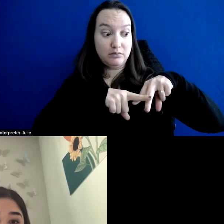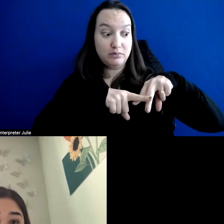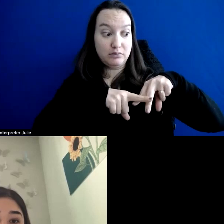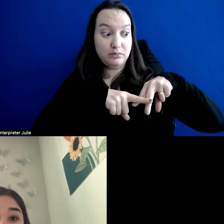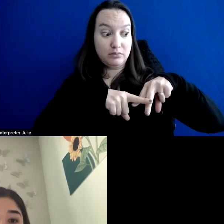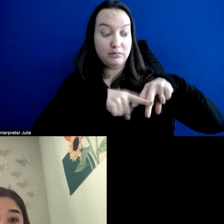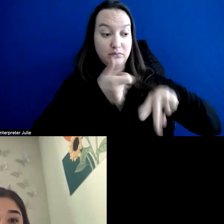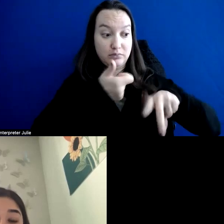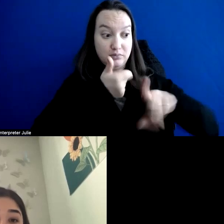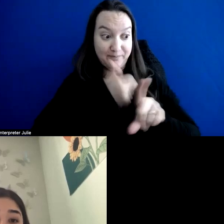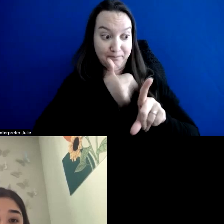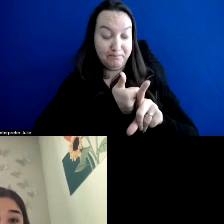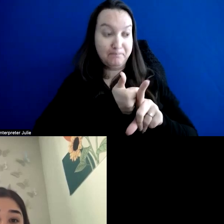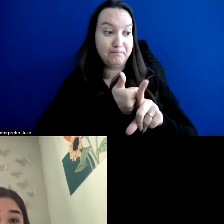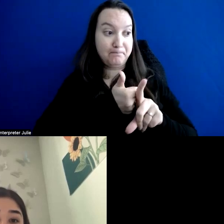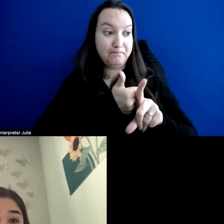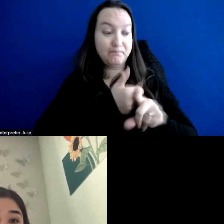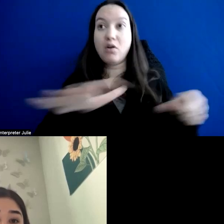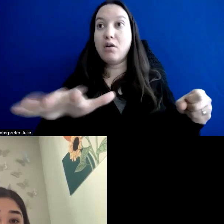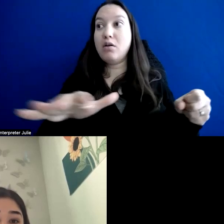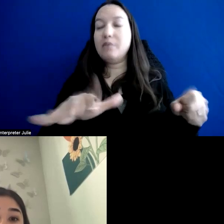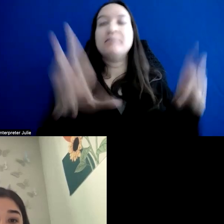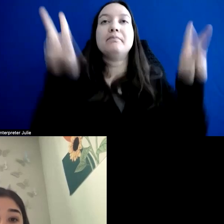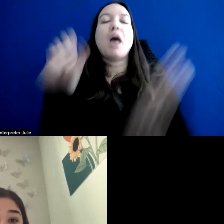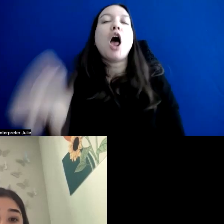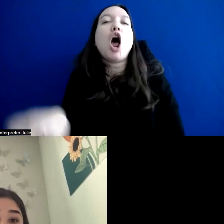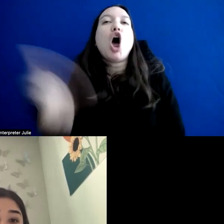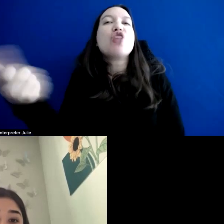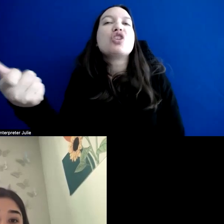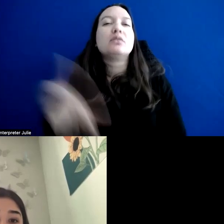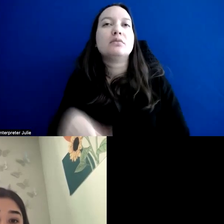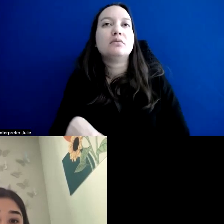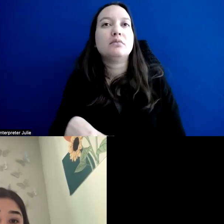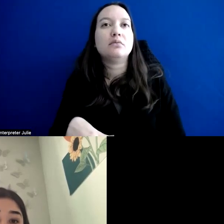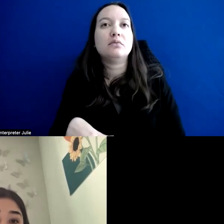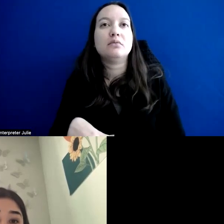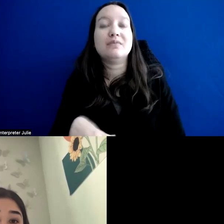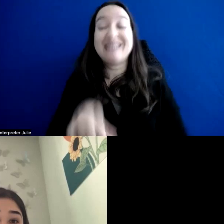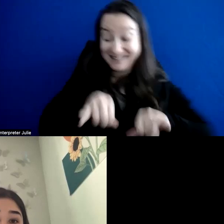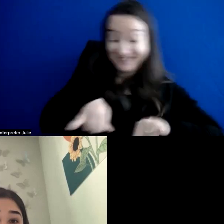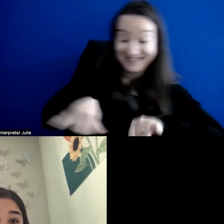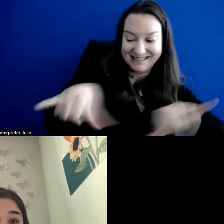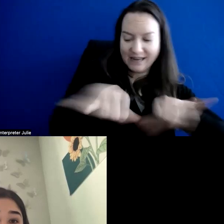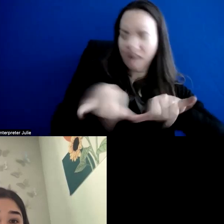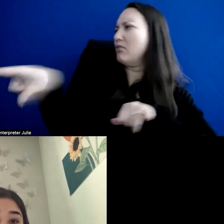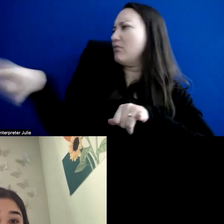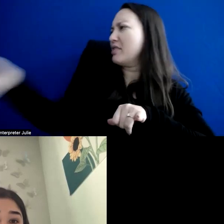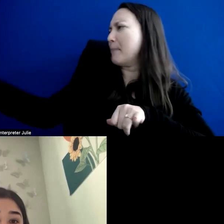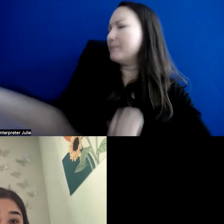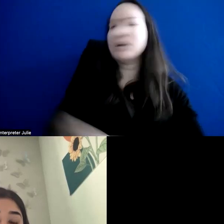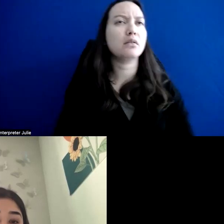were and are, as completely as othered, as you suggest, as if we were people on another planet.